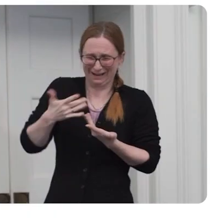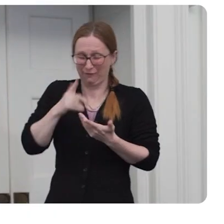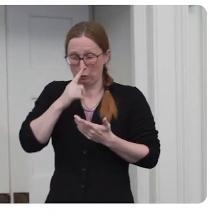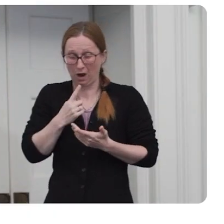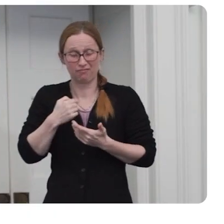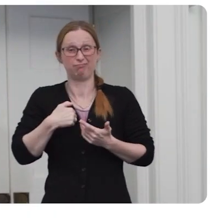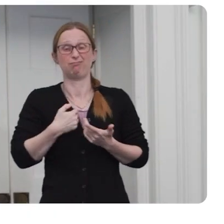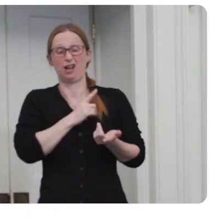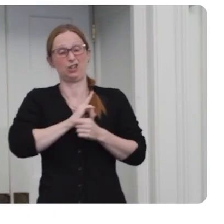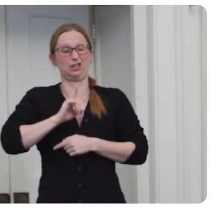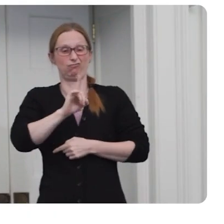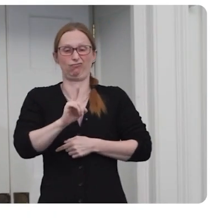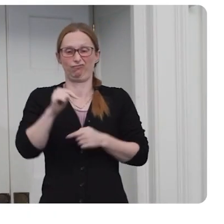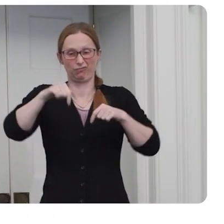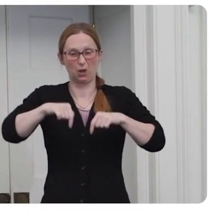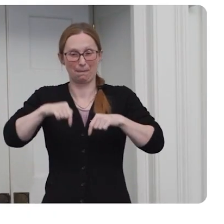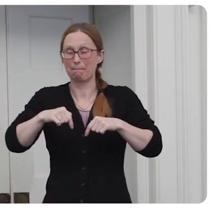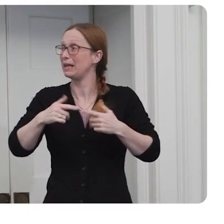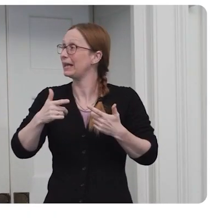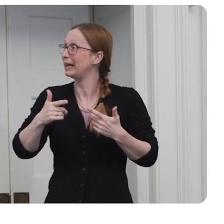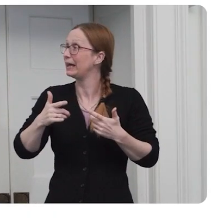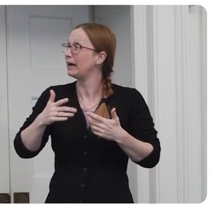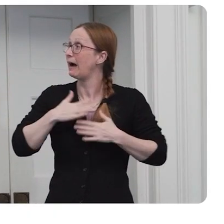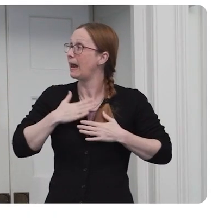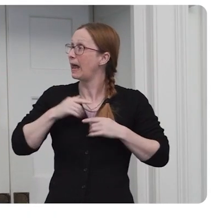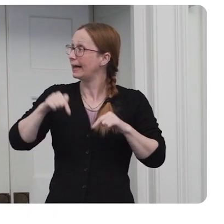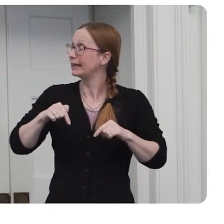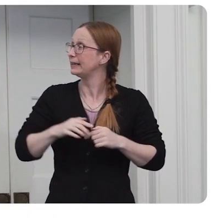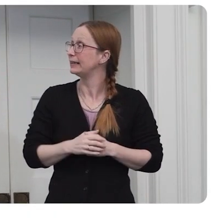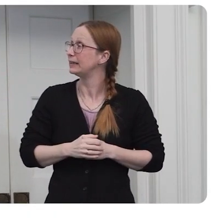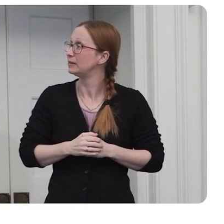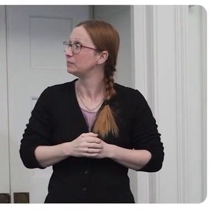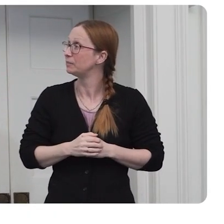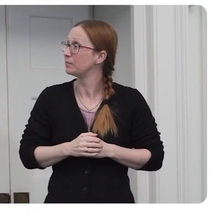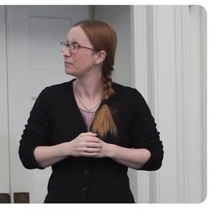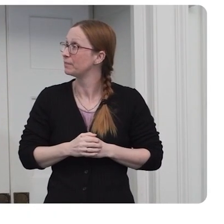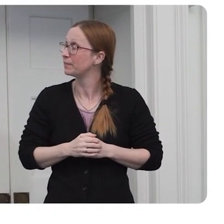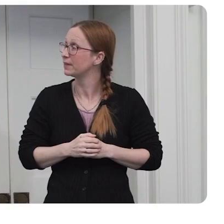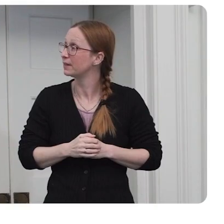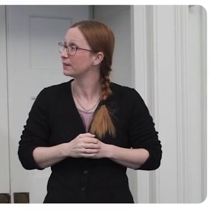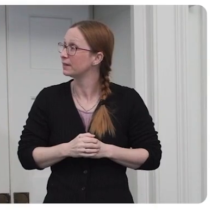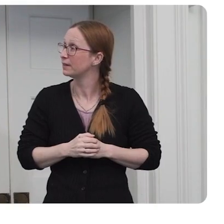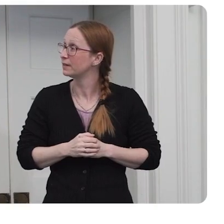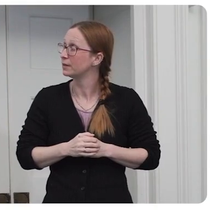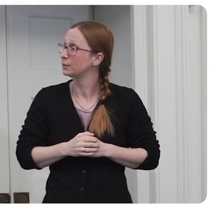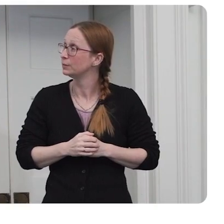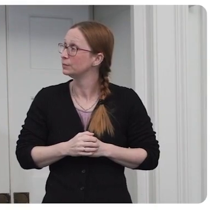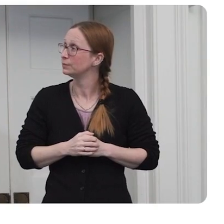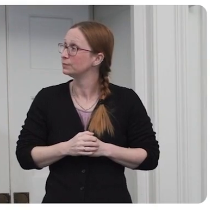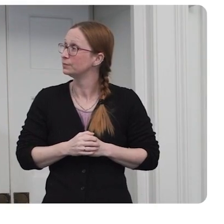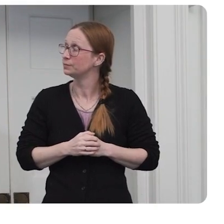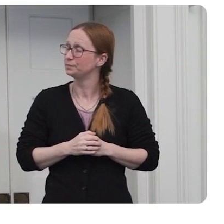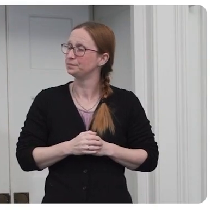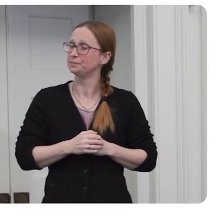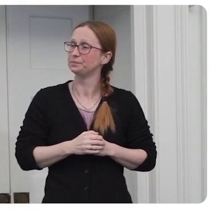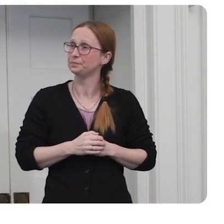want to come? I just come out head on. Art head. Yeah, art head. Yeah. And then walk over to the